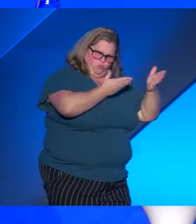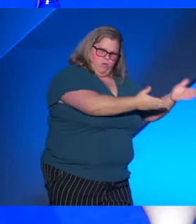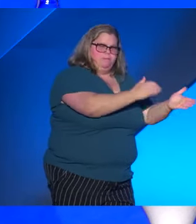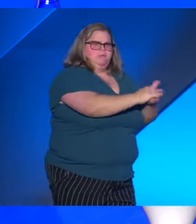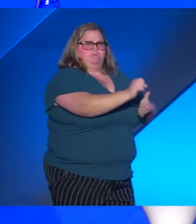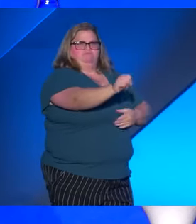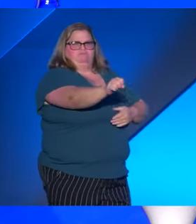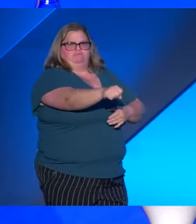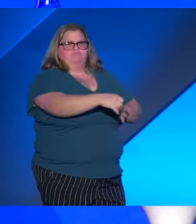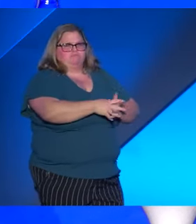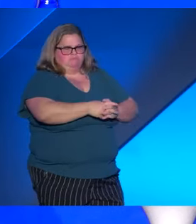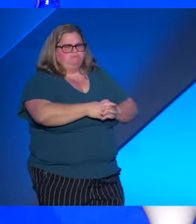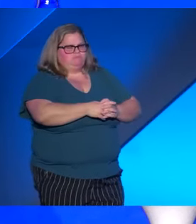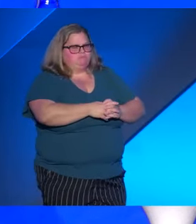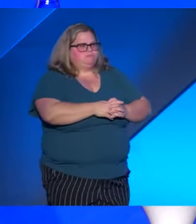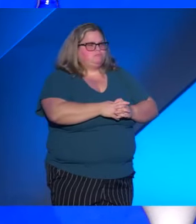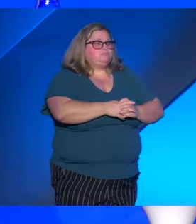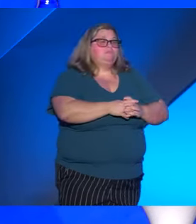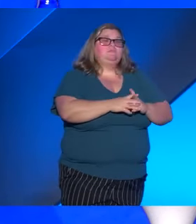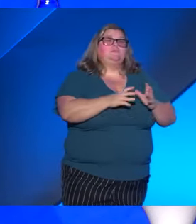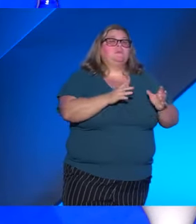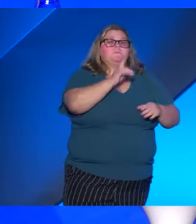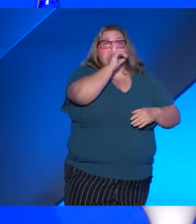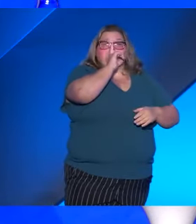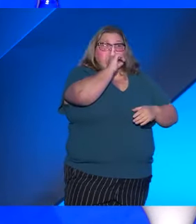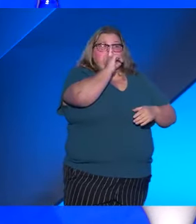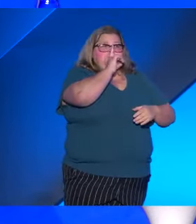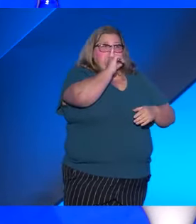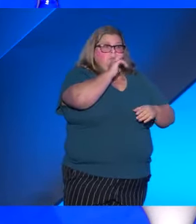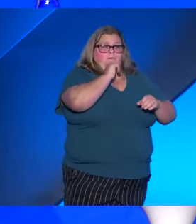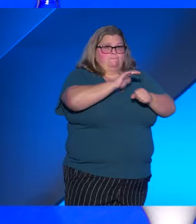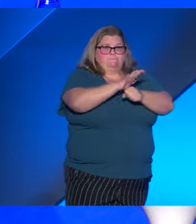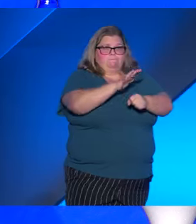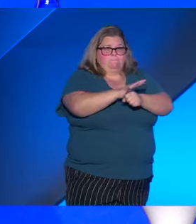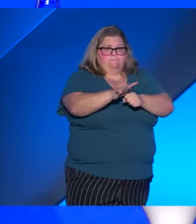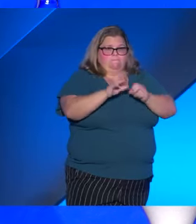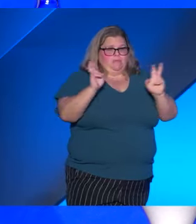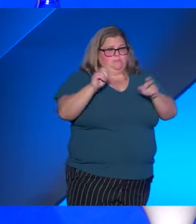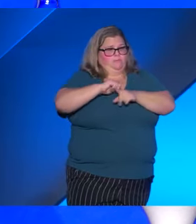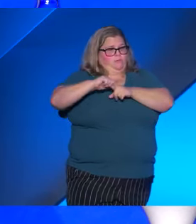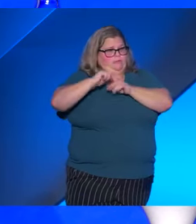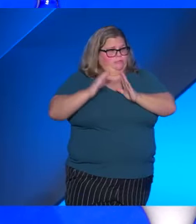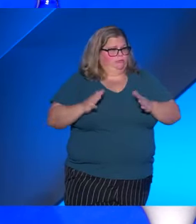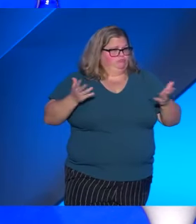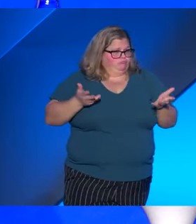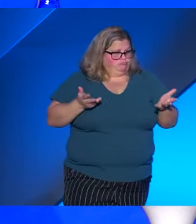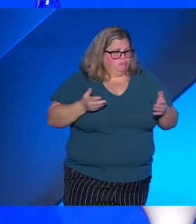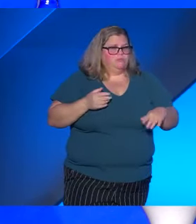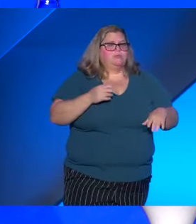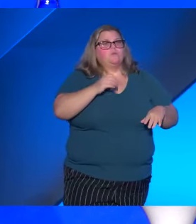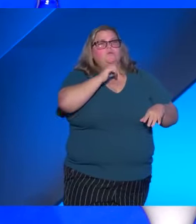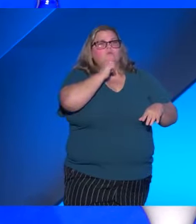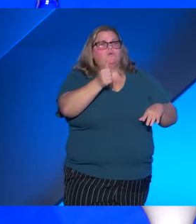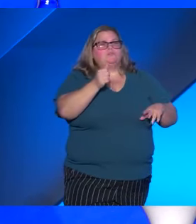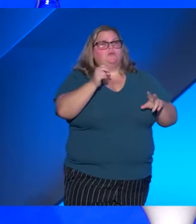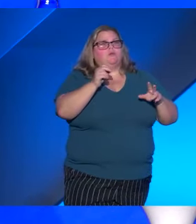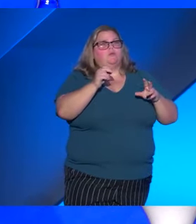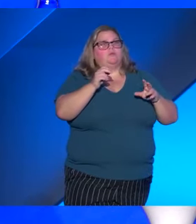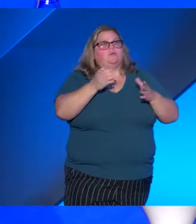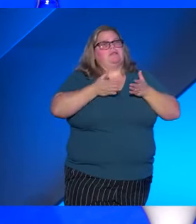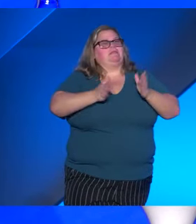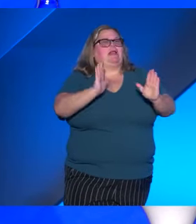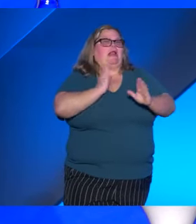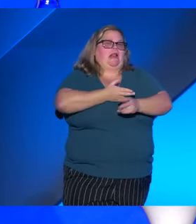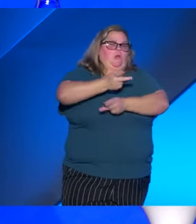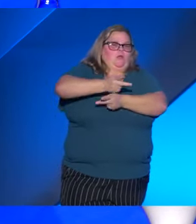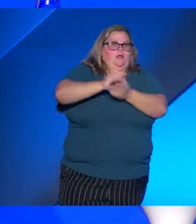100%. What we don't do enough as practitioners is we don't ritualize our care.